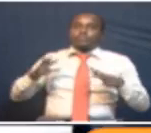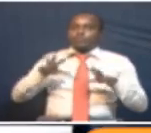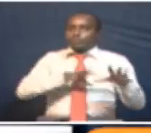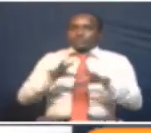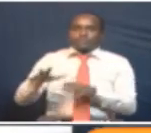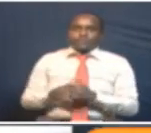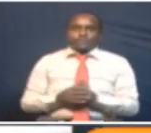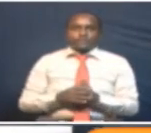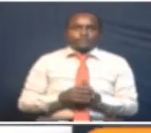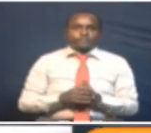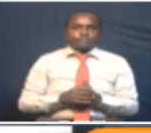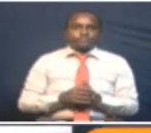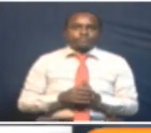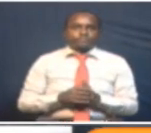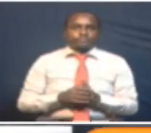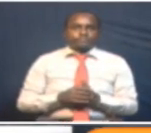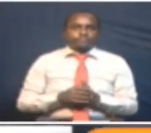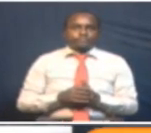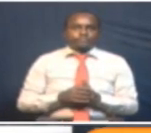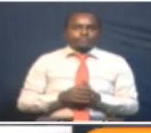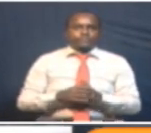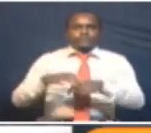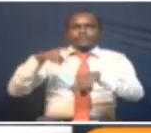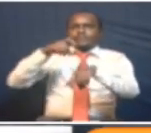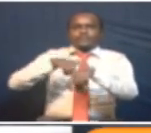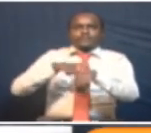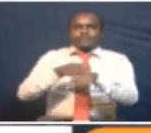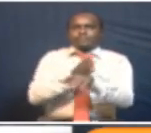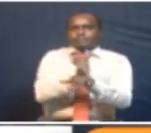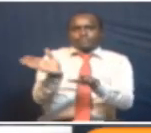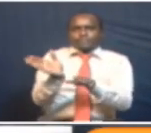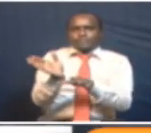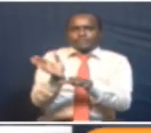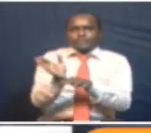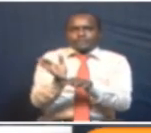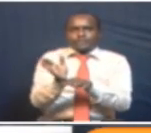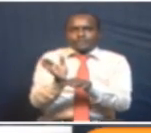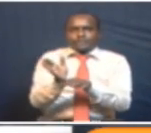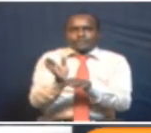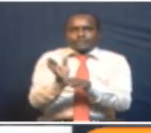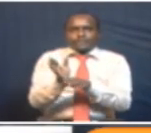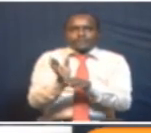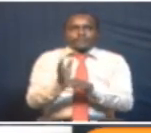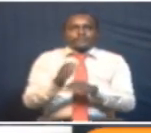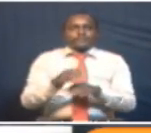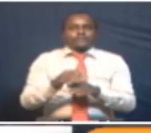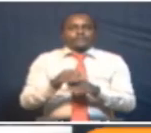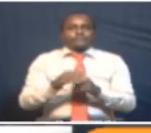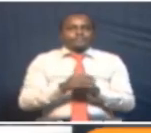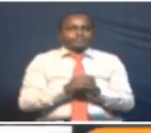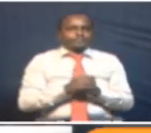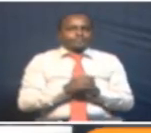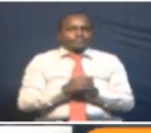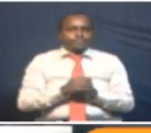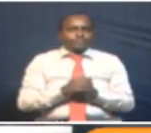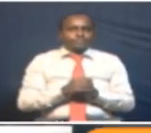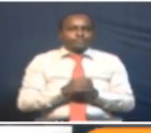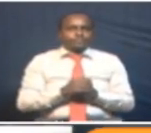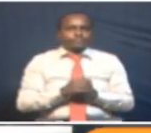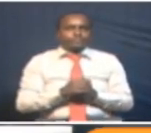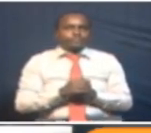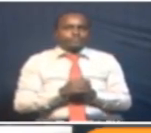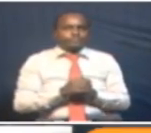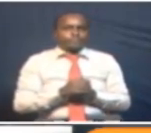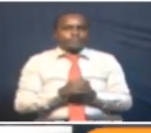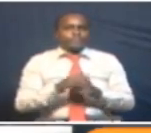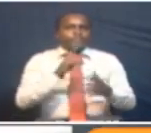There must be blood on the sword. Yeah, there must be. Guys, we're out of time. We're out of time. Prof, yes, if you can say it in 15 seconds. Yes, you see,